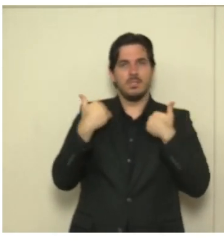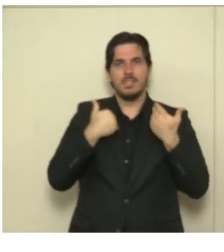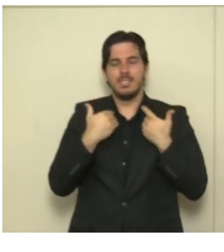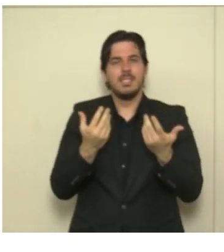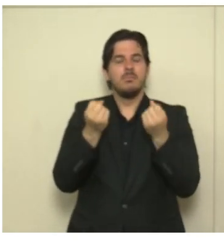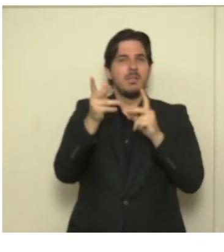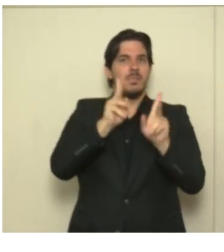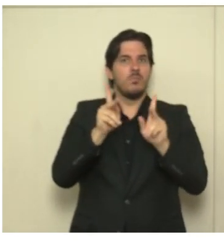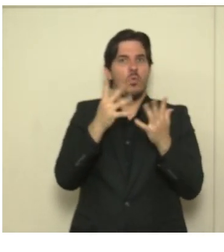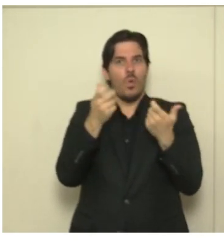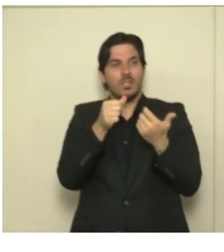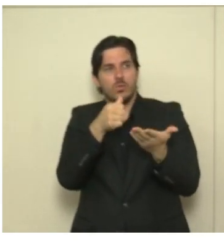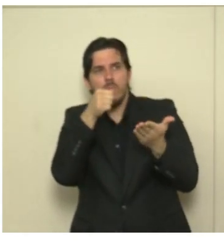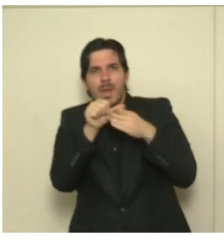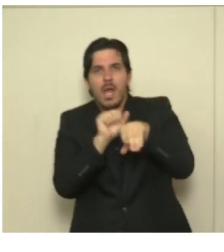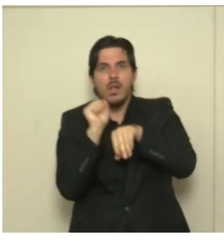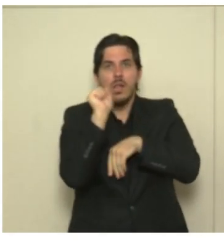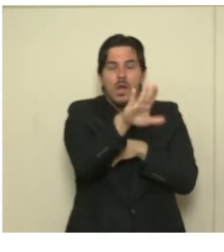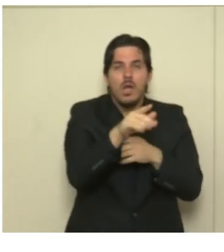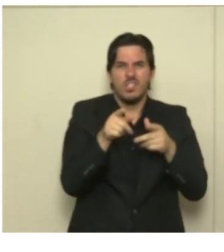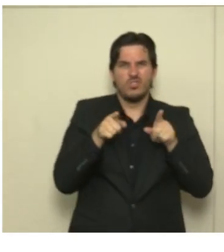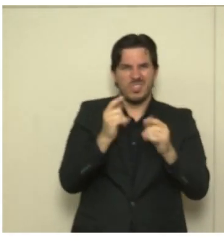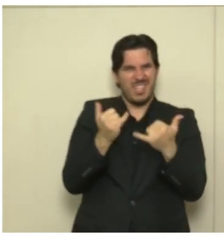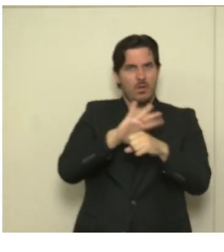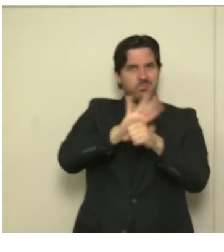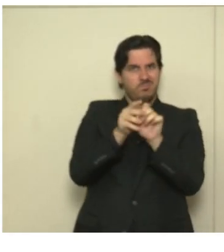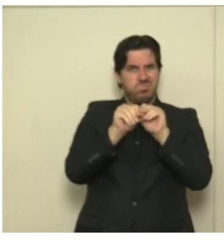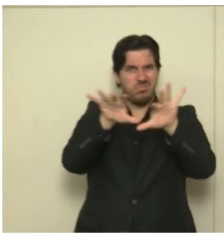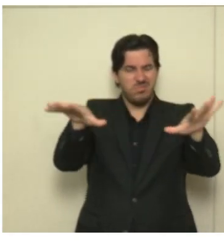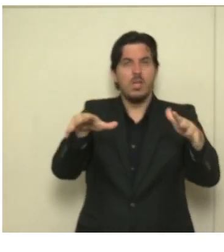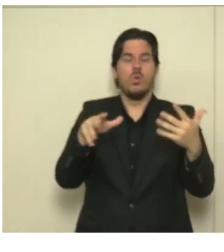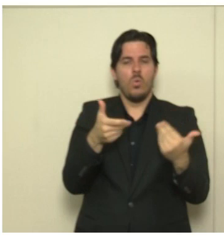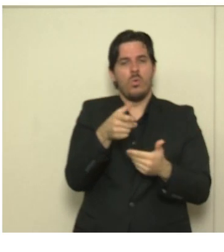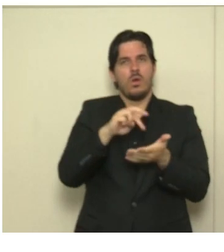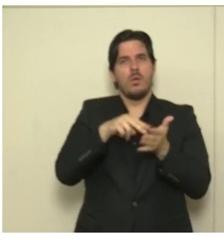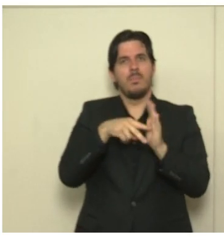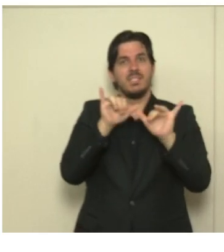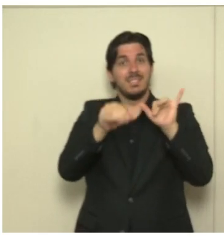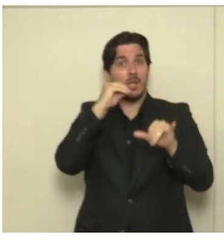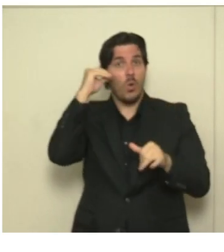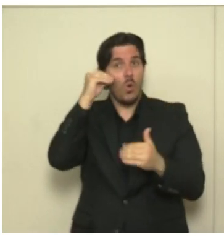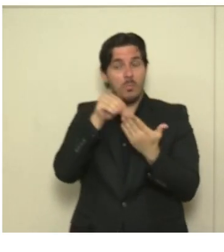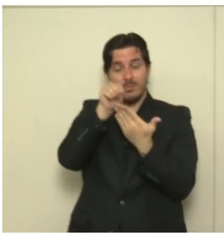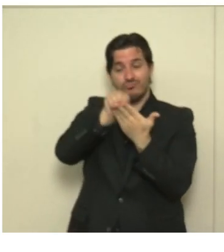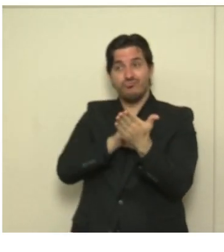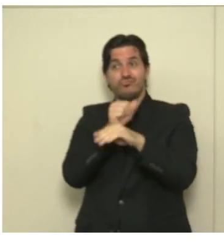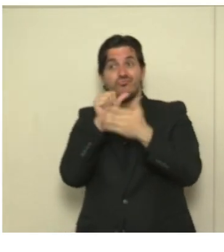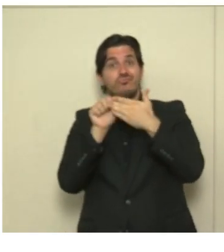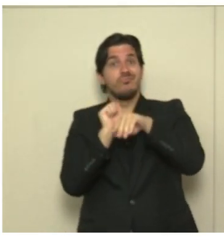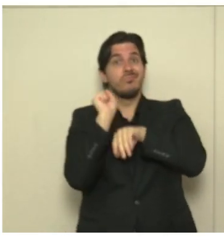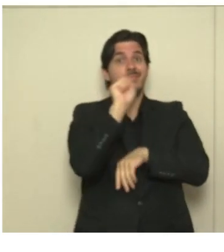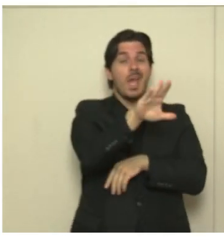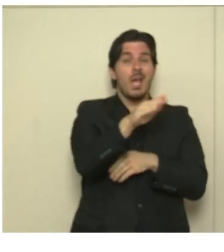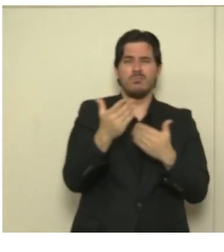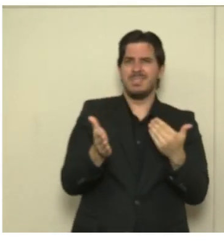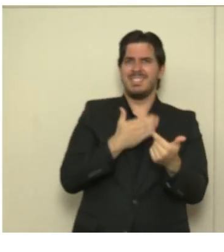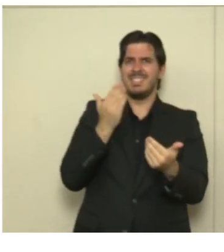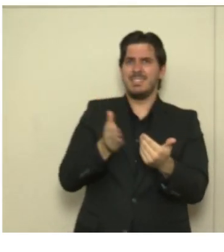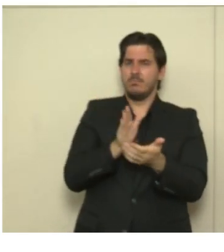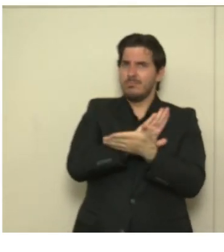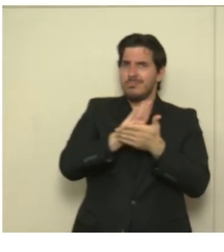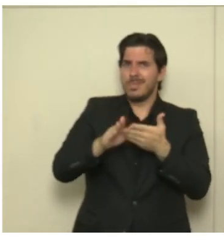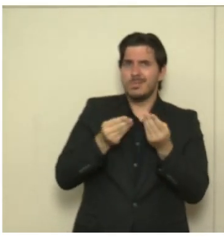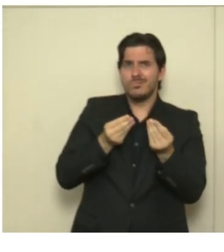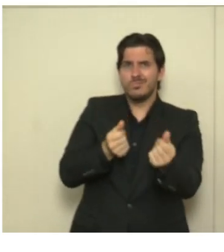still in the midst of a pandemic. It is undoubtedly the most convenient and safest way to cast your ballot. So first of all,